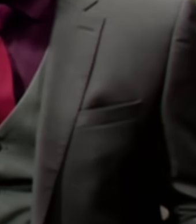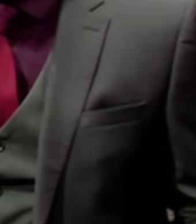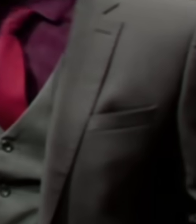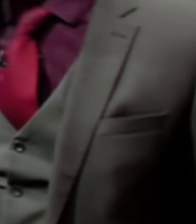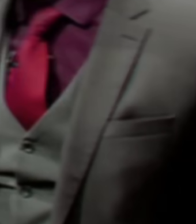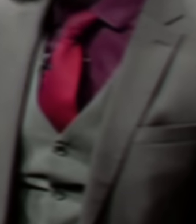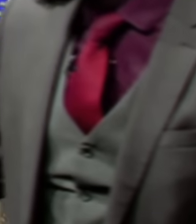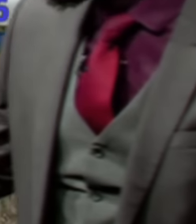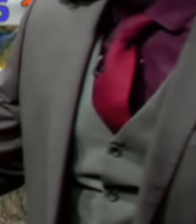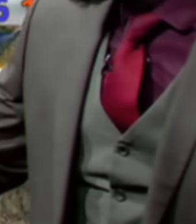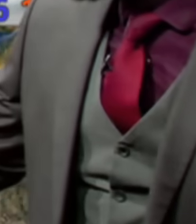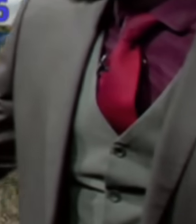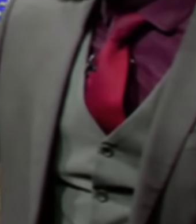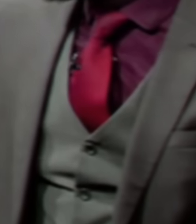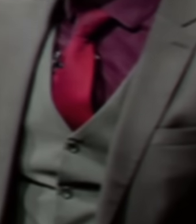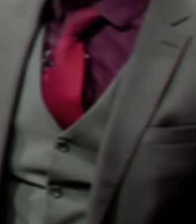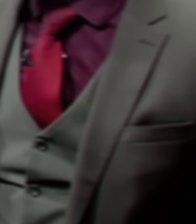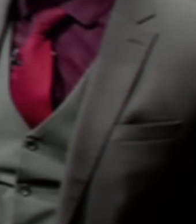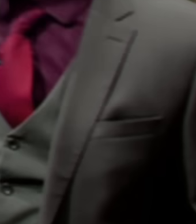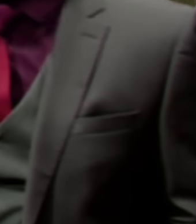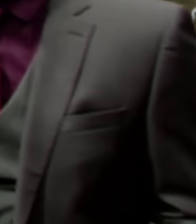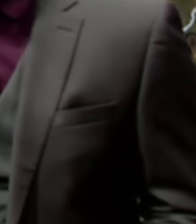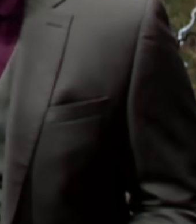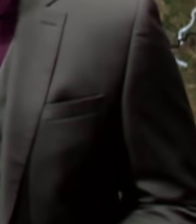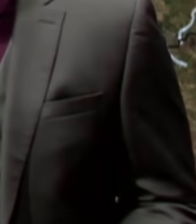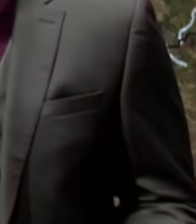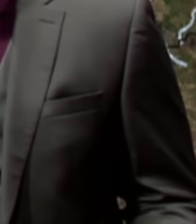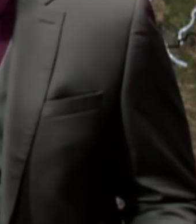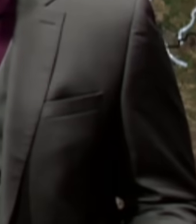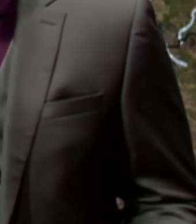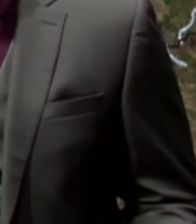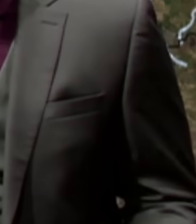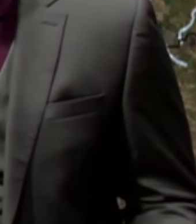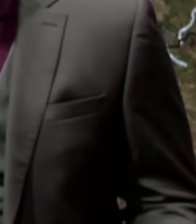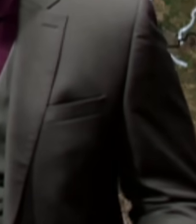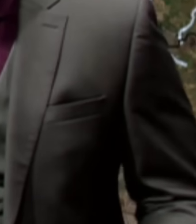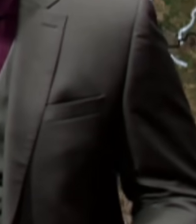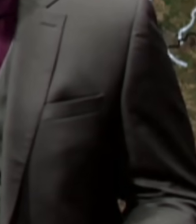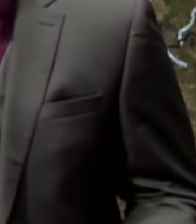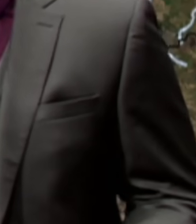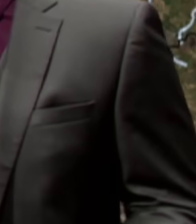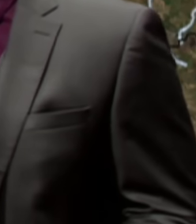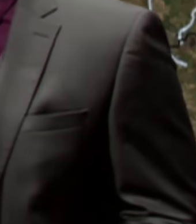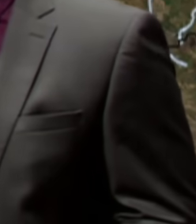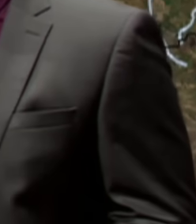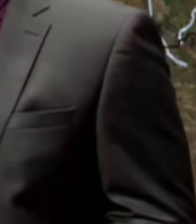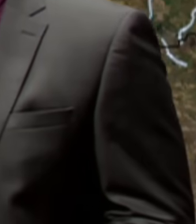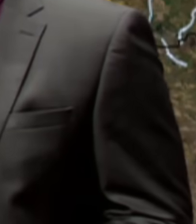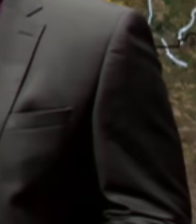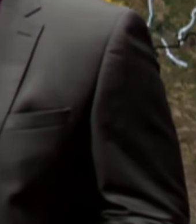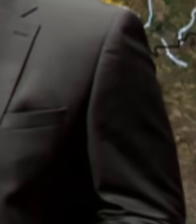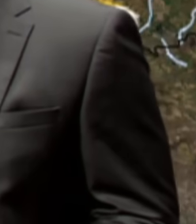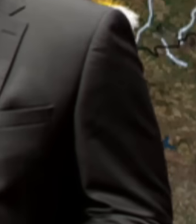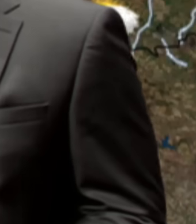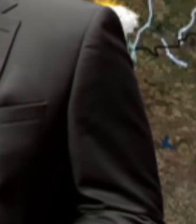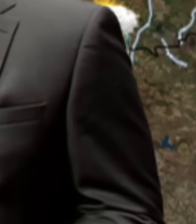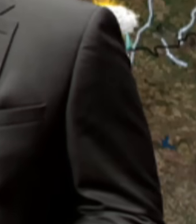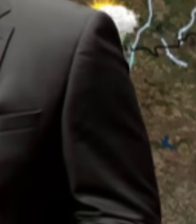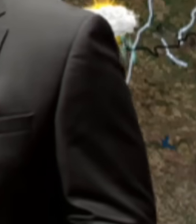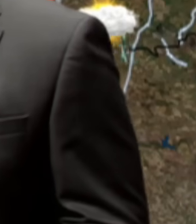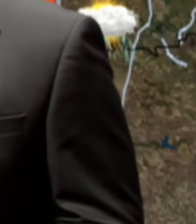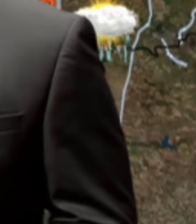ho tla polle fela ho saenka ha re shebile Bloemhof Swaziland e tla qale fela ho supa Simba ka jeno ho tla fitla hona ho sane ho seng Taung le